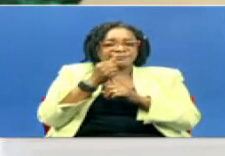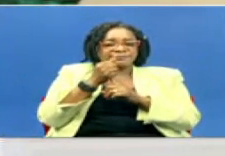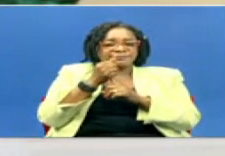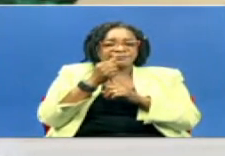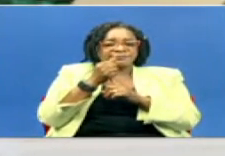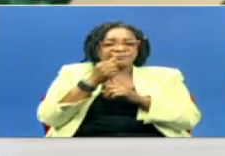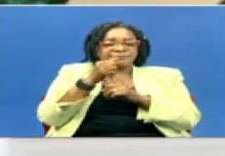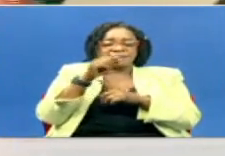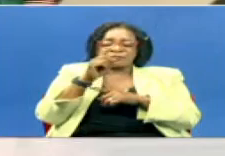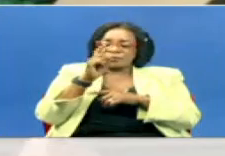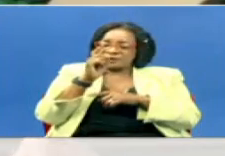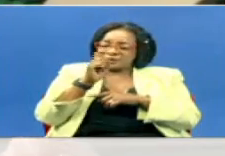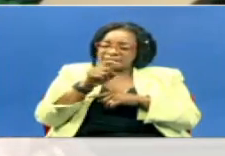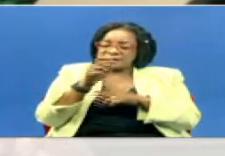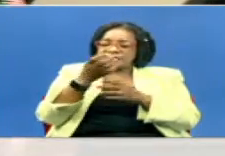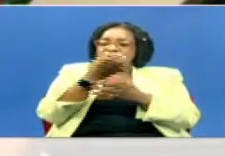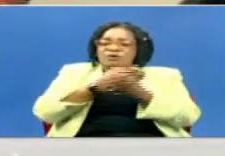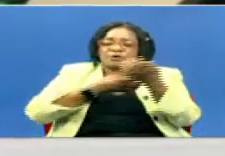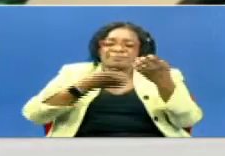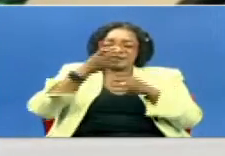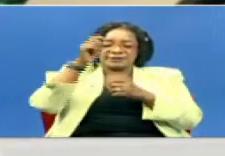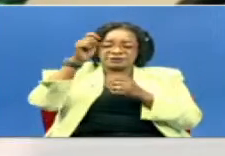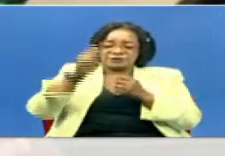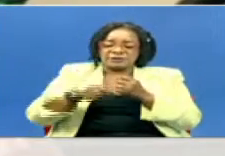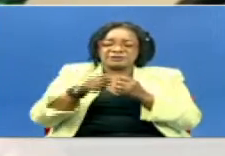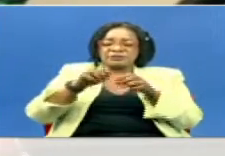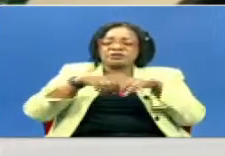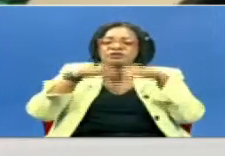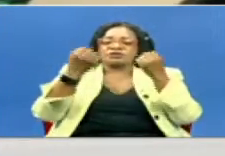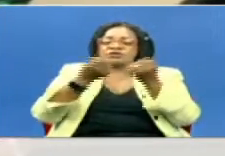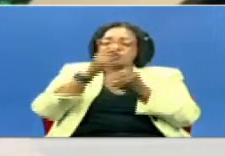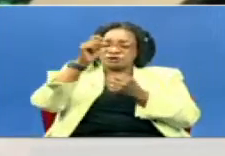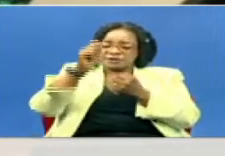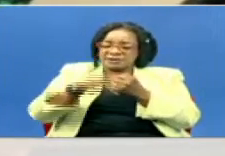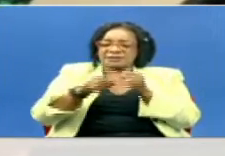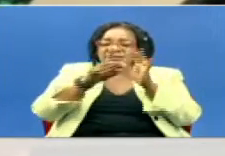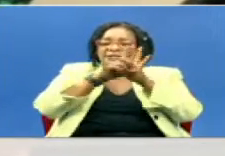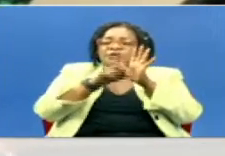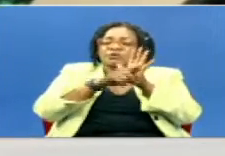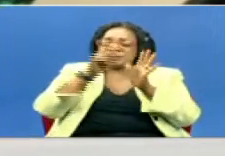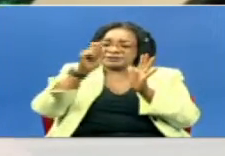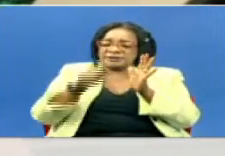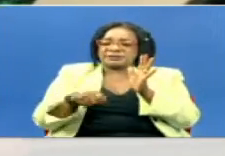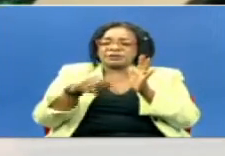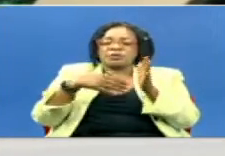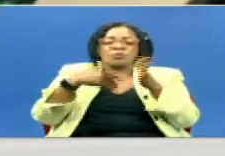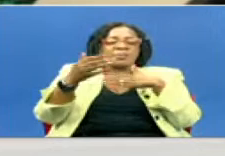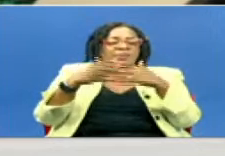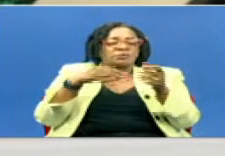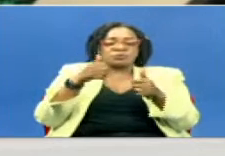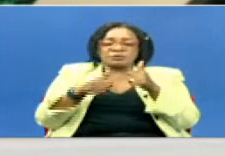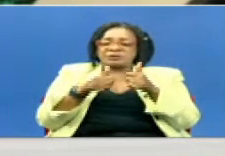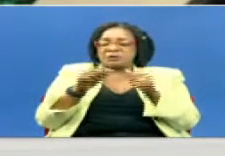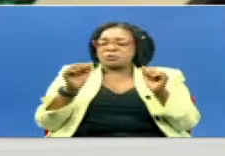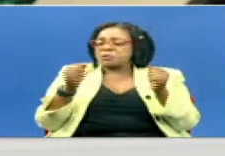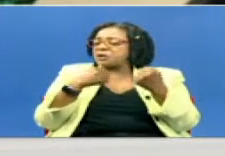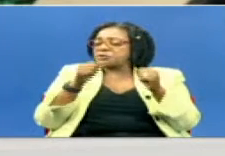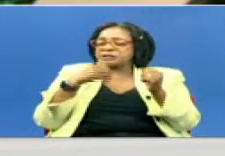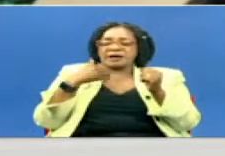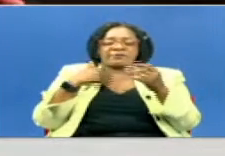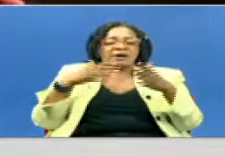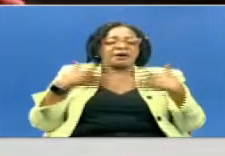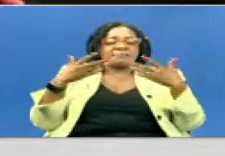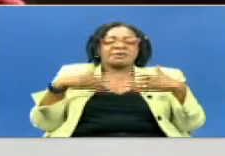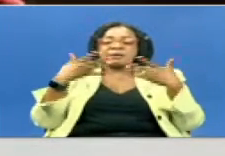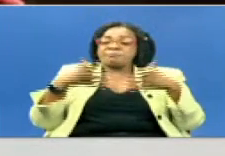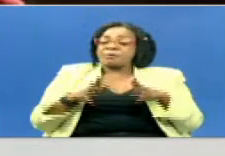need economic justice, social justice, legal justice, without which you cannot have a happy population.